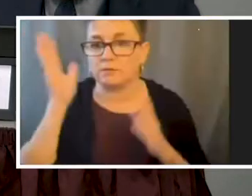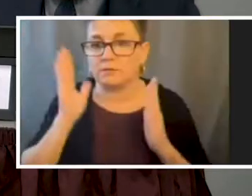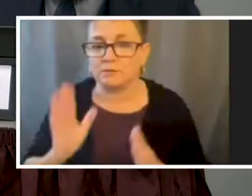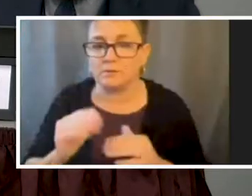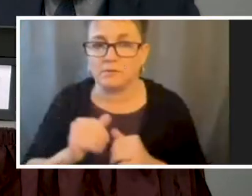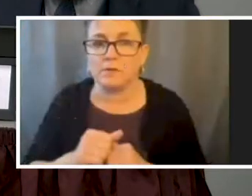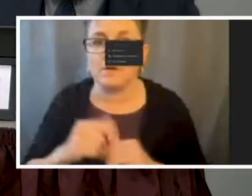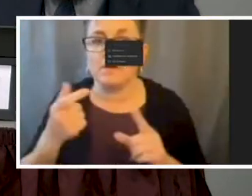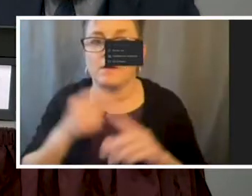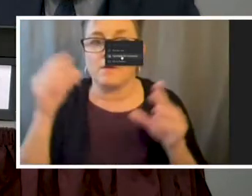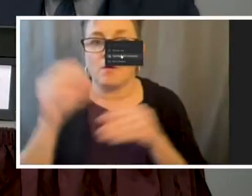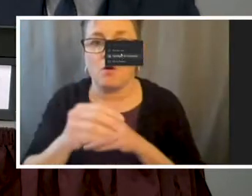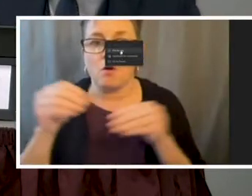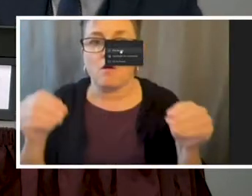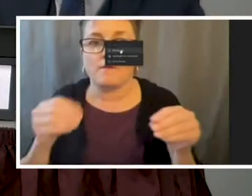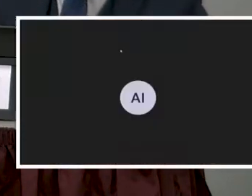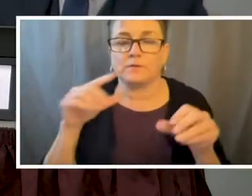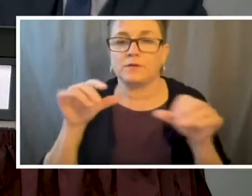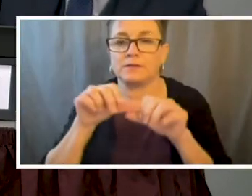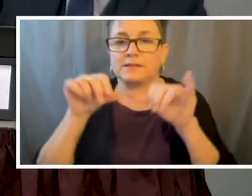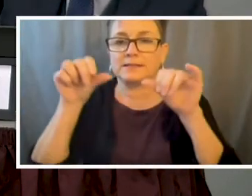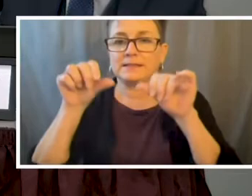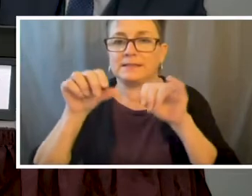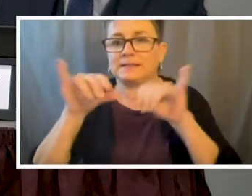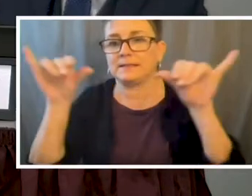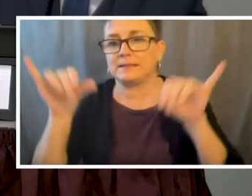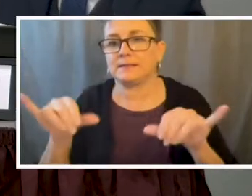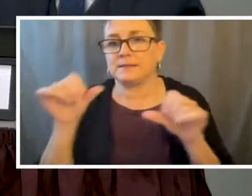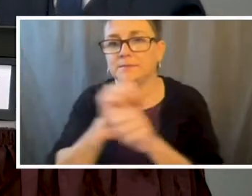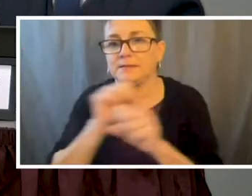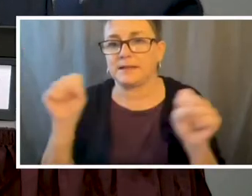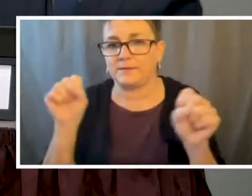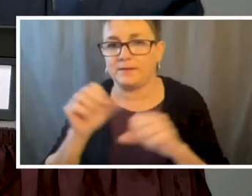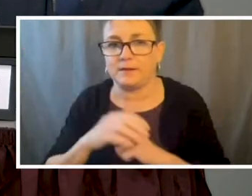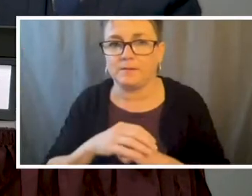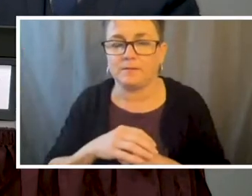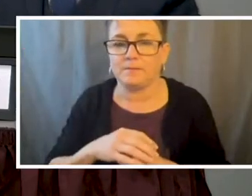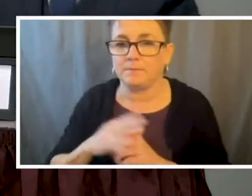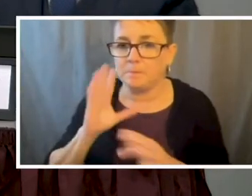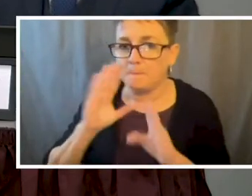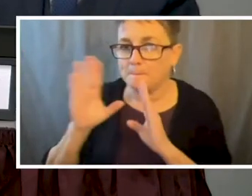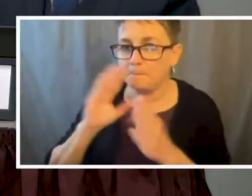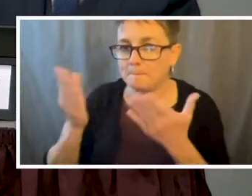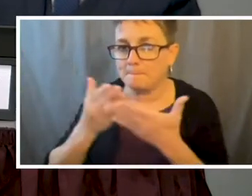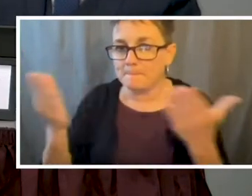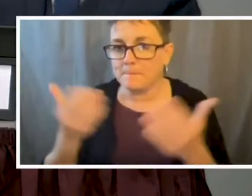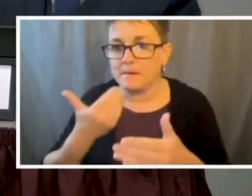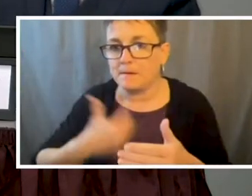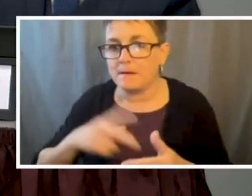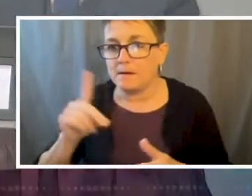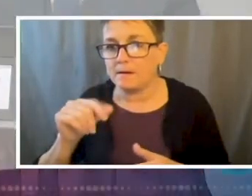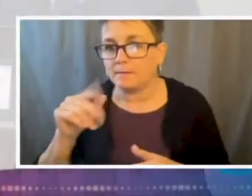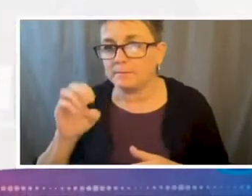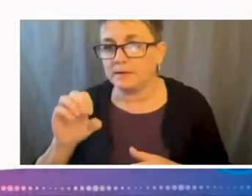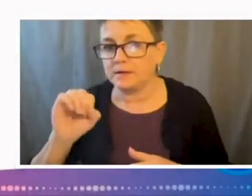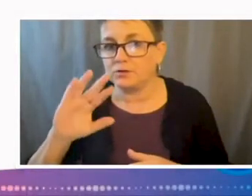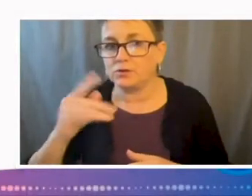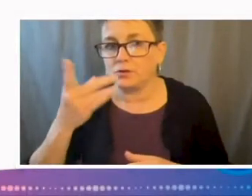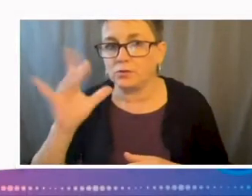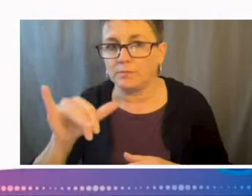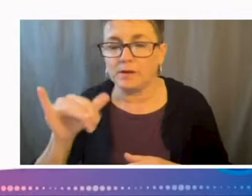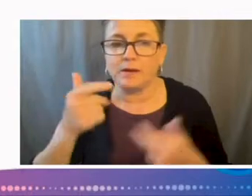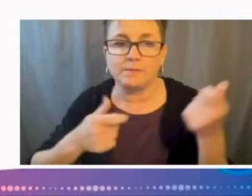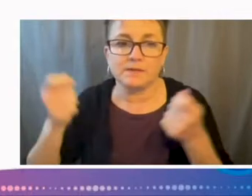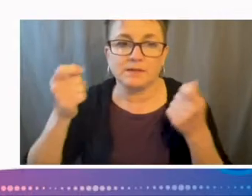Office of System Safety. Good afternoon, everyone. My name is Dale Solby. I'm the Senior Director of Safety for